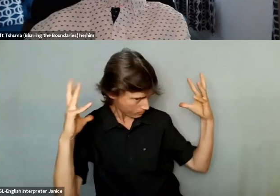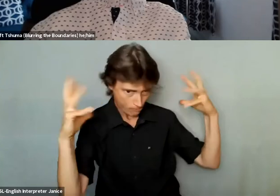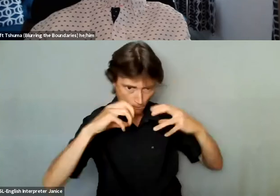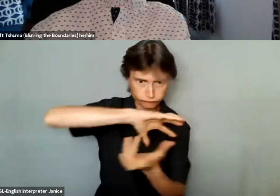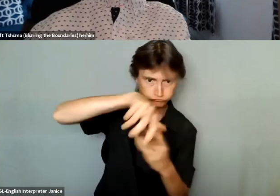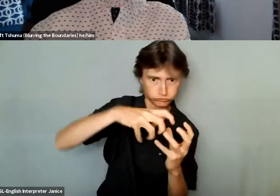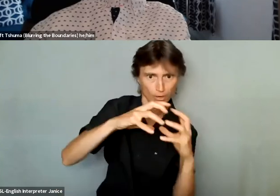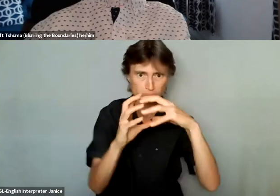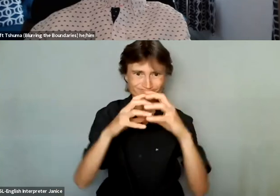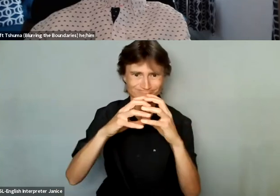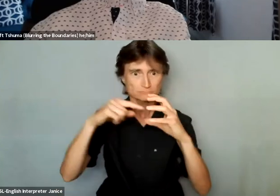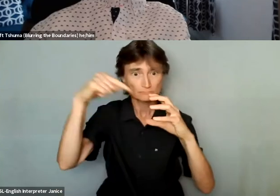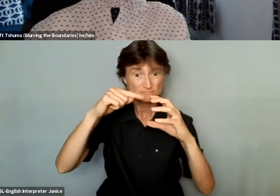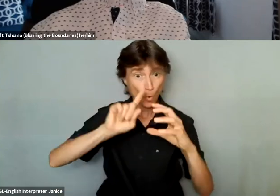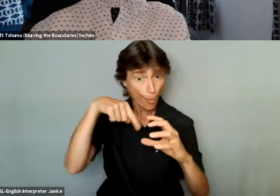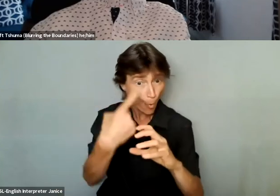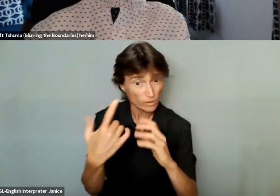digital.